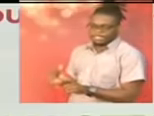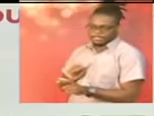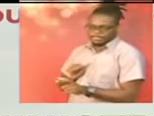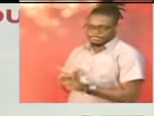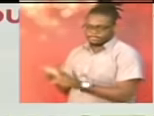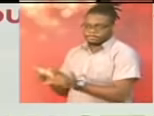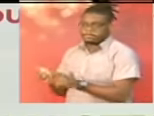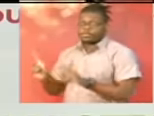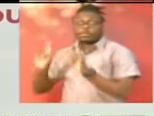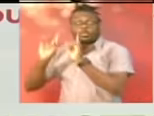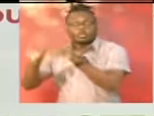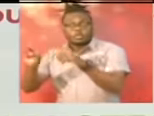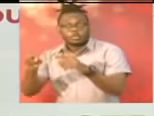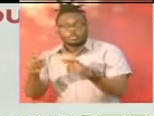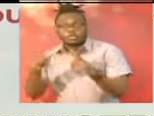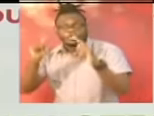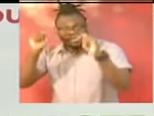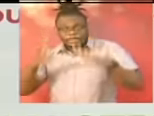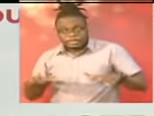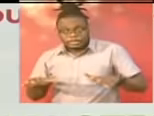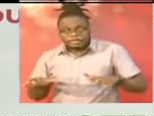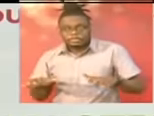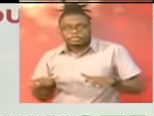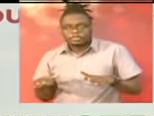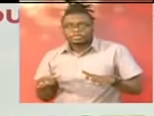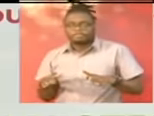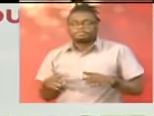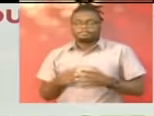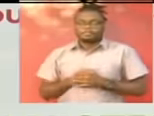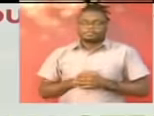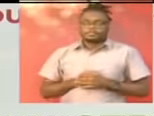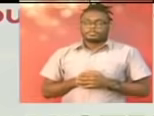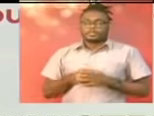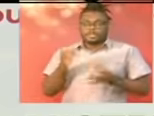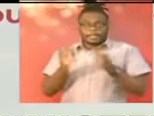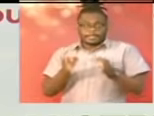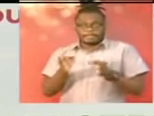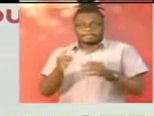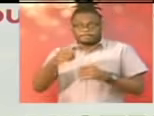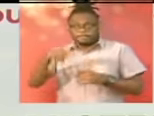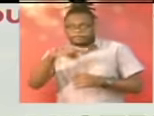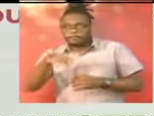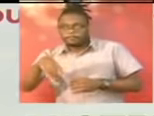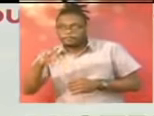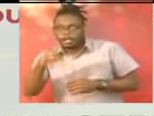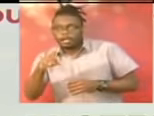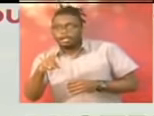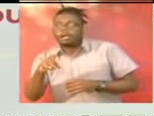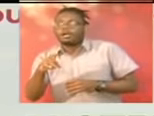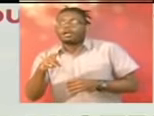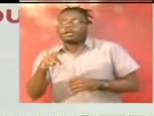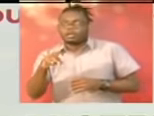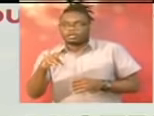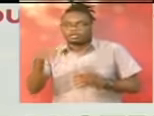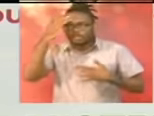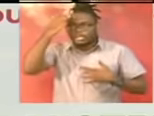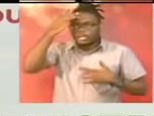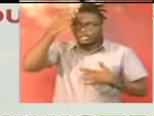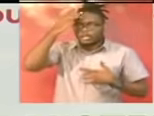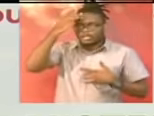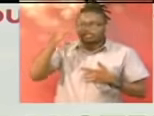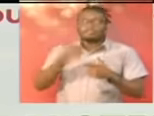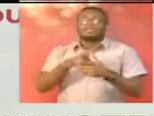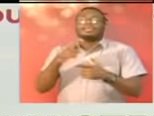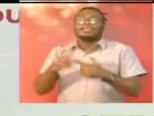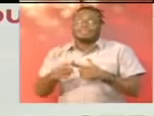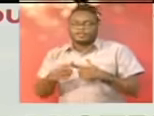we've actually been diagnosed, we want to again encourage people to follow the isolation rules. If we've